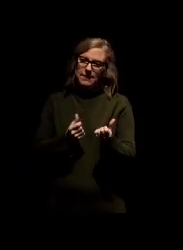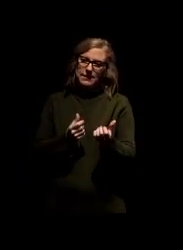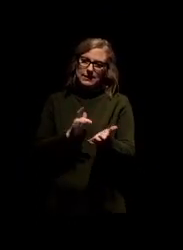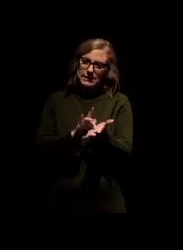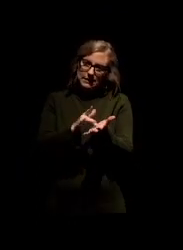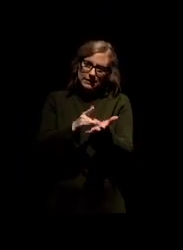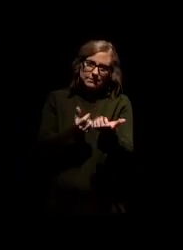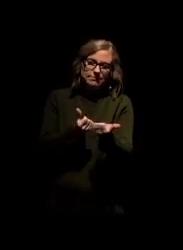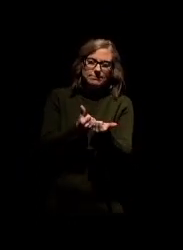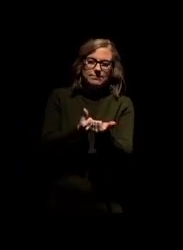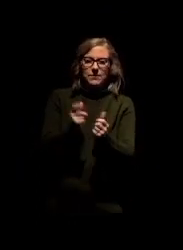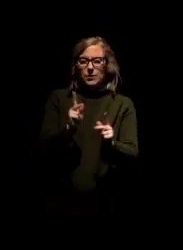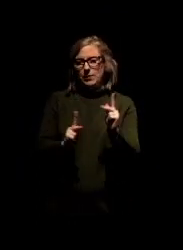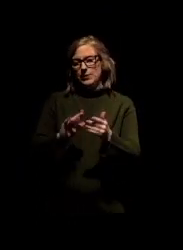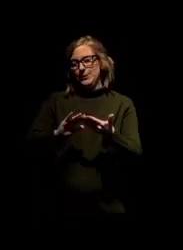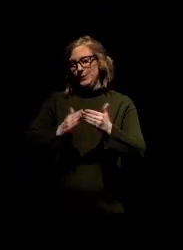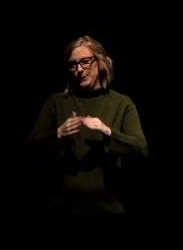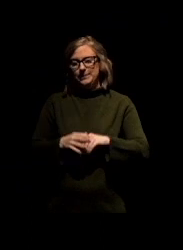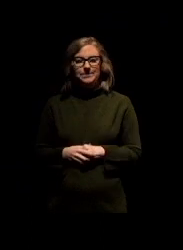people in our community.